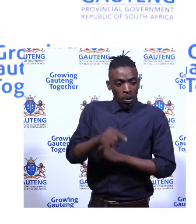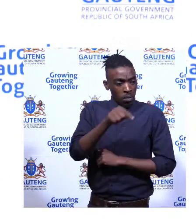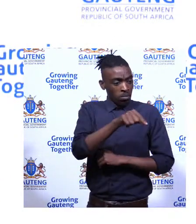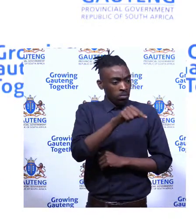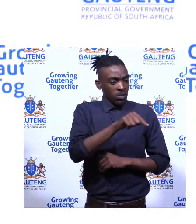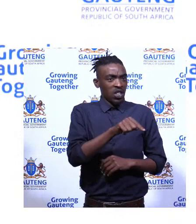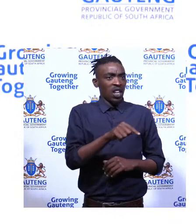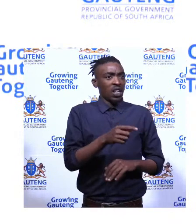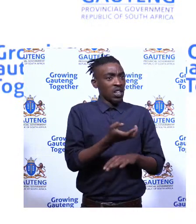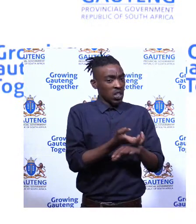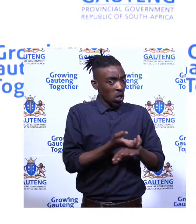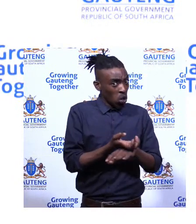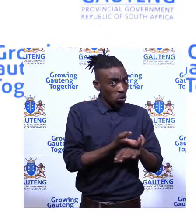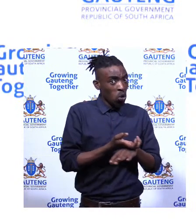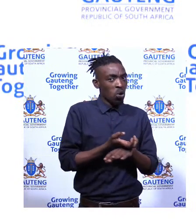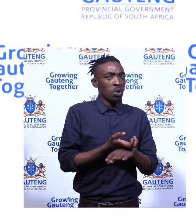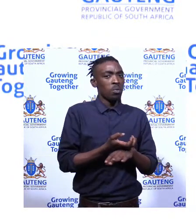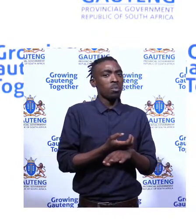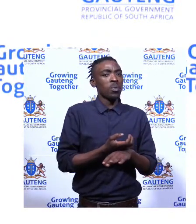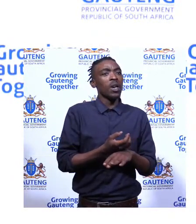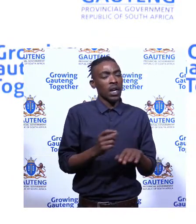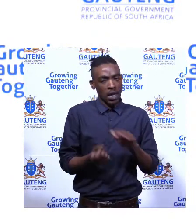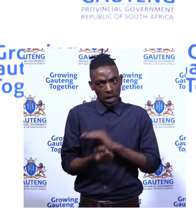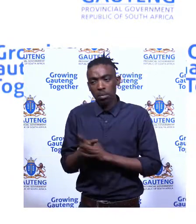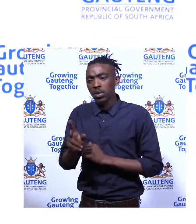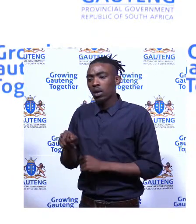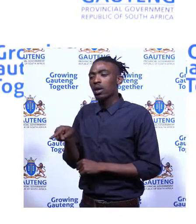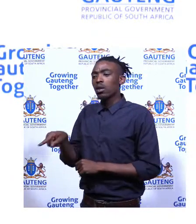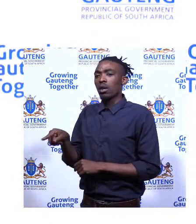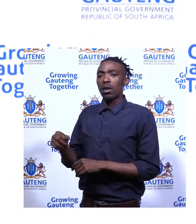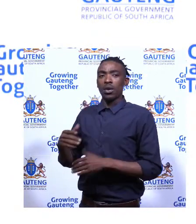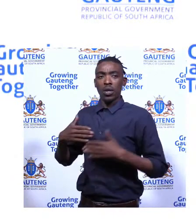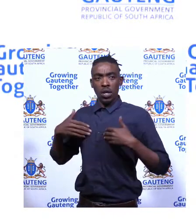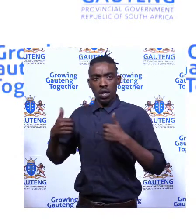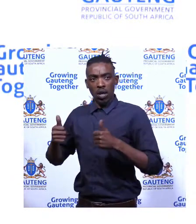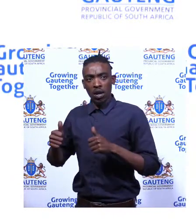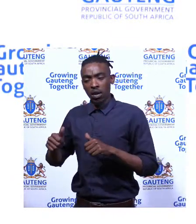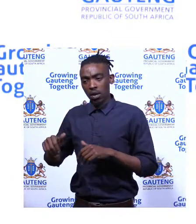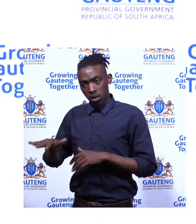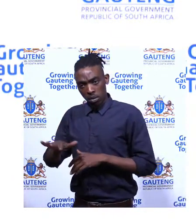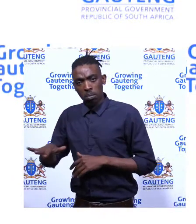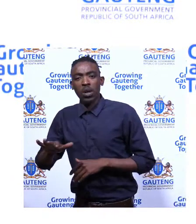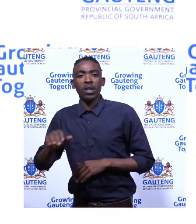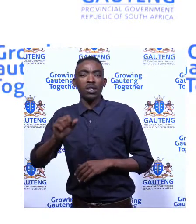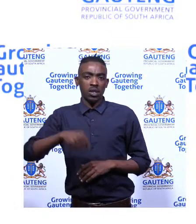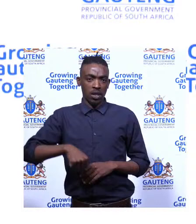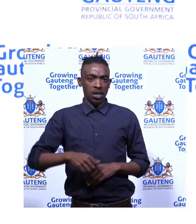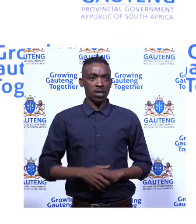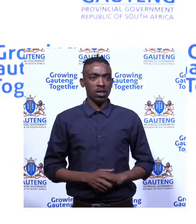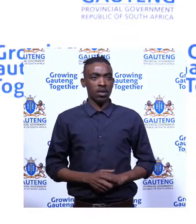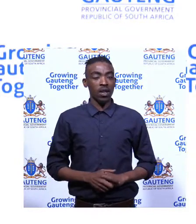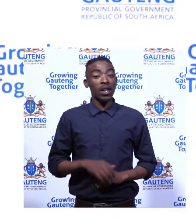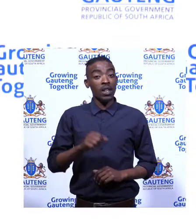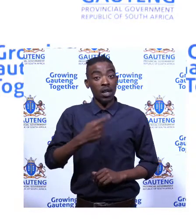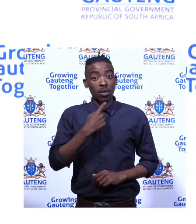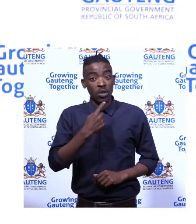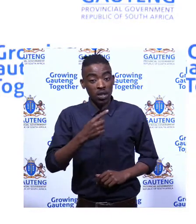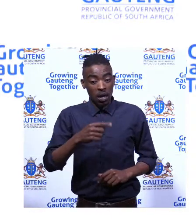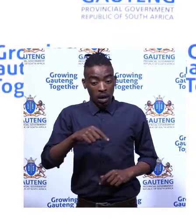was addressing the legislature on Tuesday, and I said that this month of